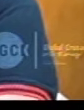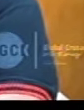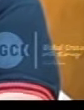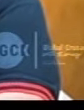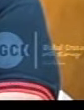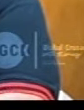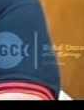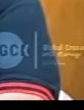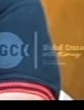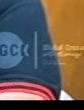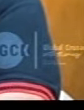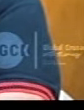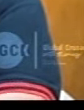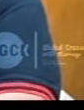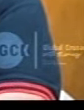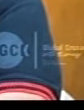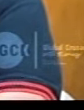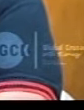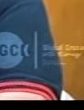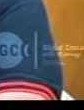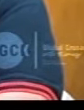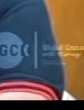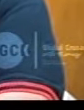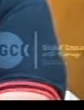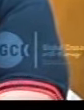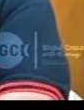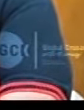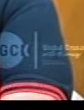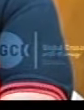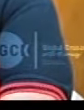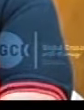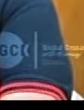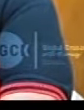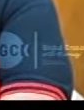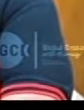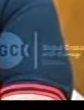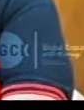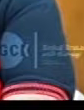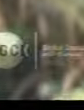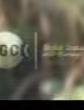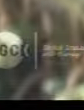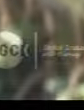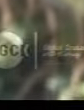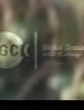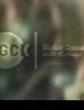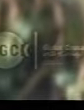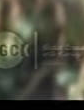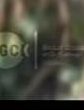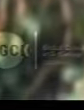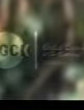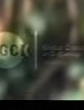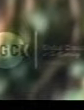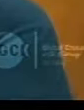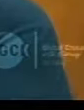back with this problem again. I want here to be my final bus stop. Instantly,